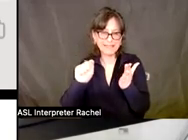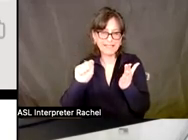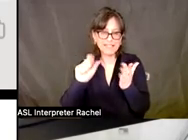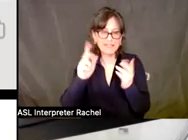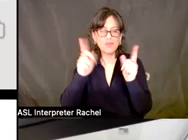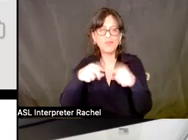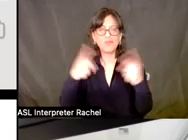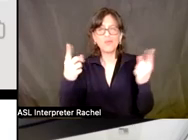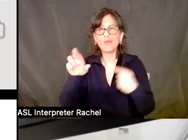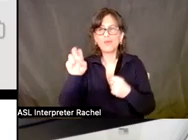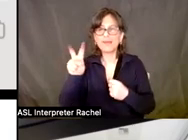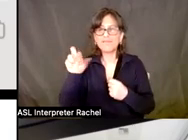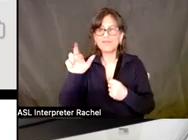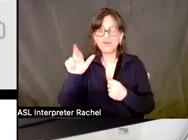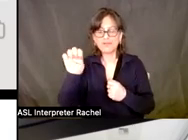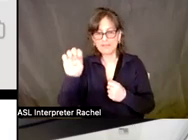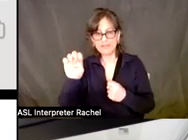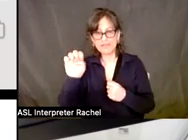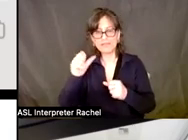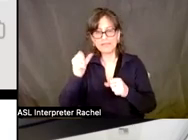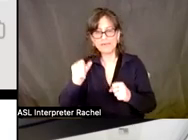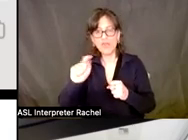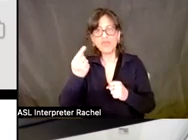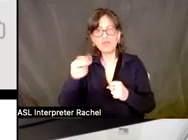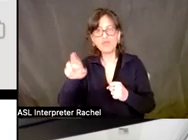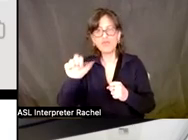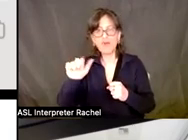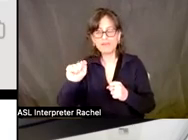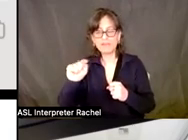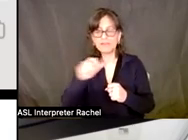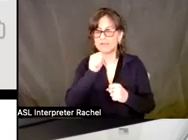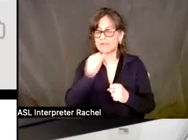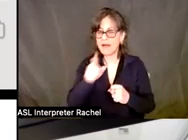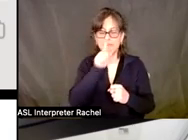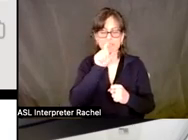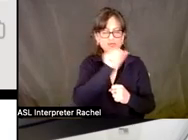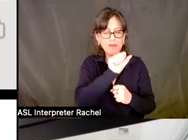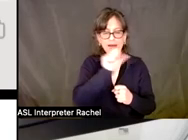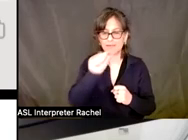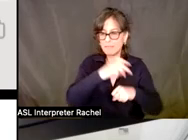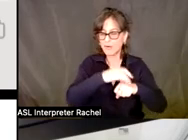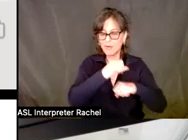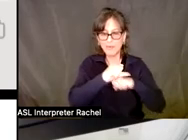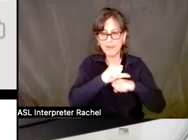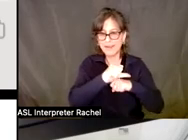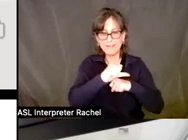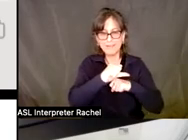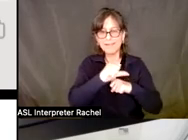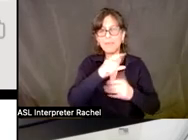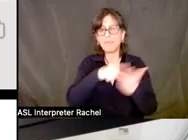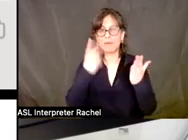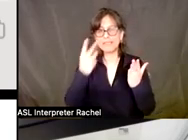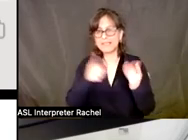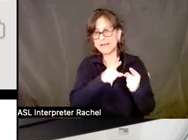reverse or thrust earthquake, not a strike slip earthquake like the one that we see over